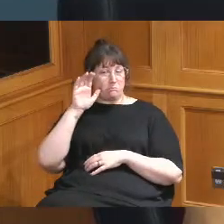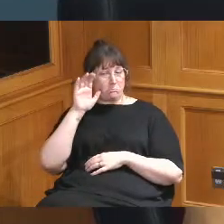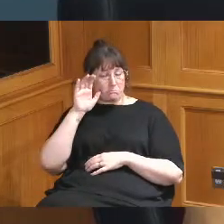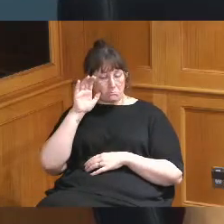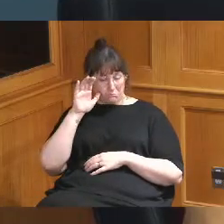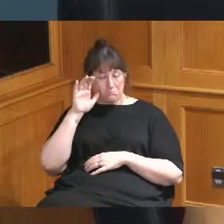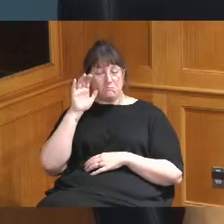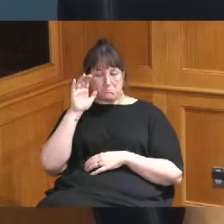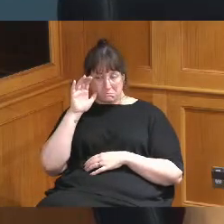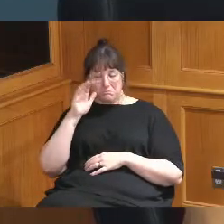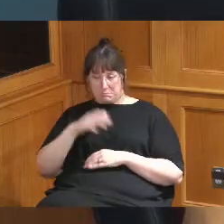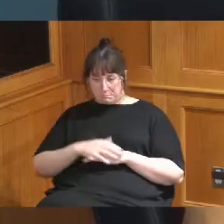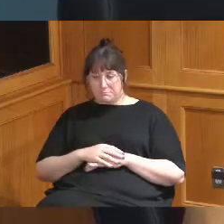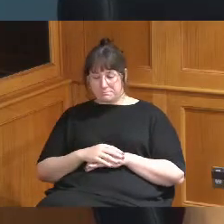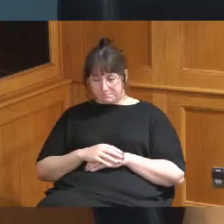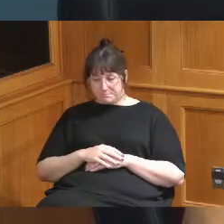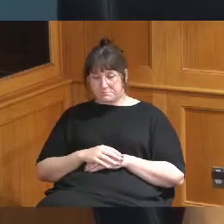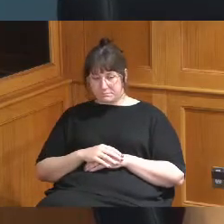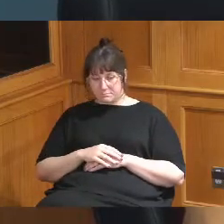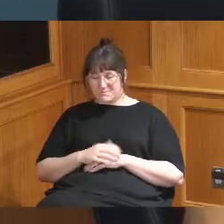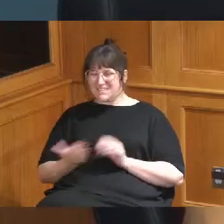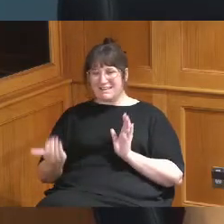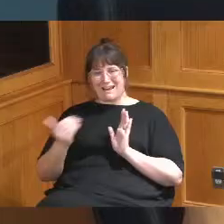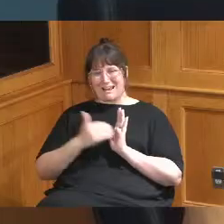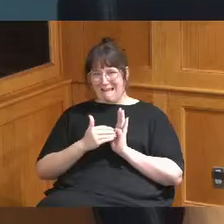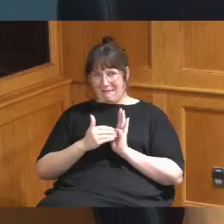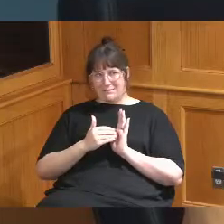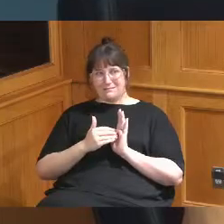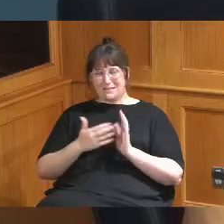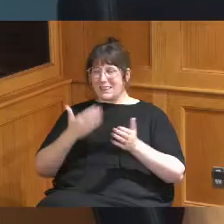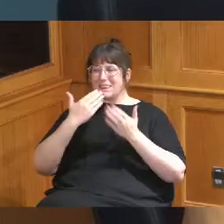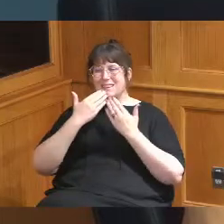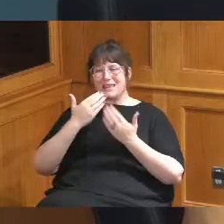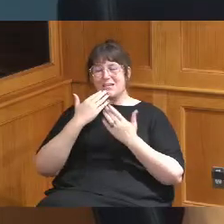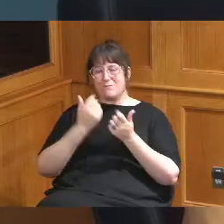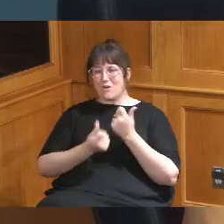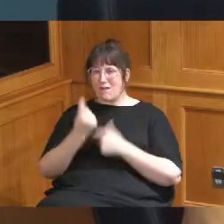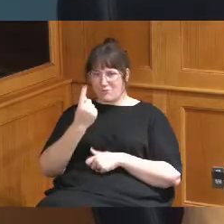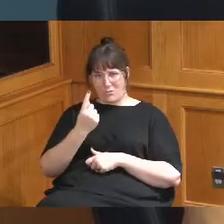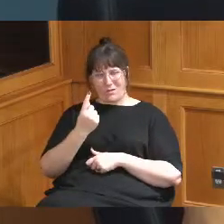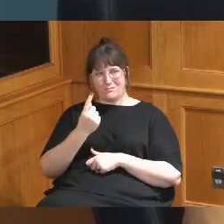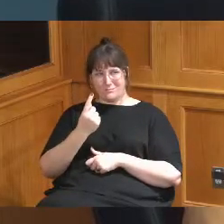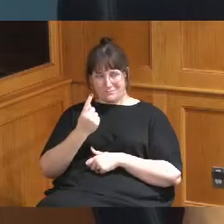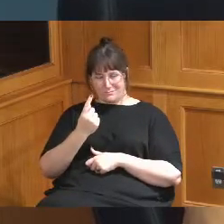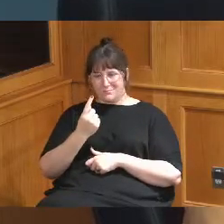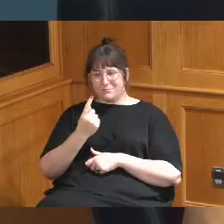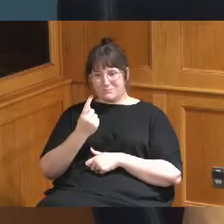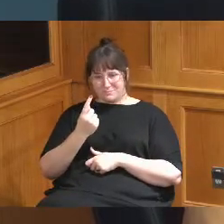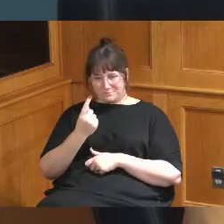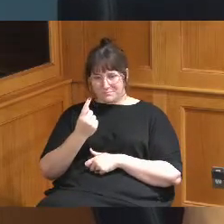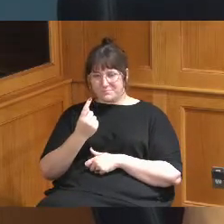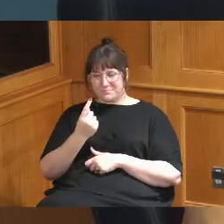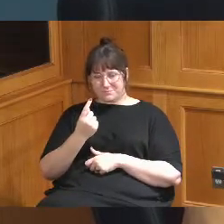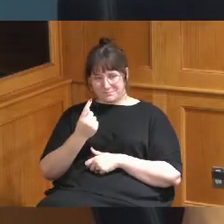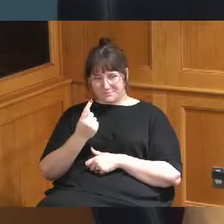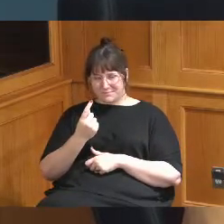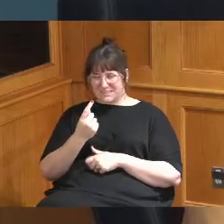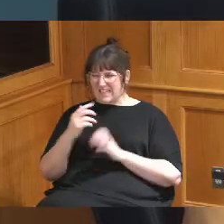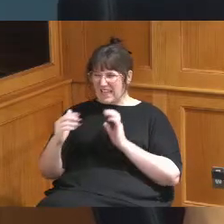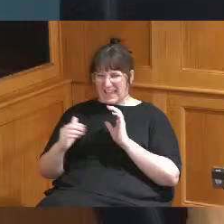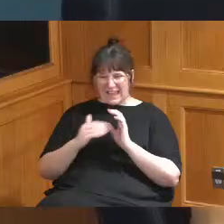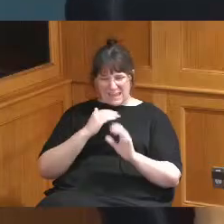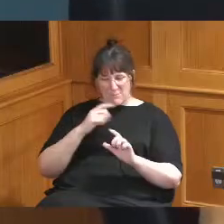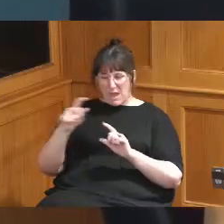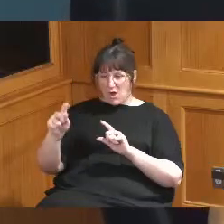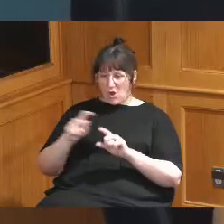are responded to. And so once again, I want to end on this. Thank you to the public that has weighed in, whether it's been by email, whether